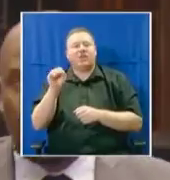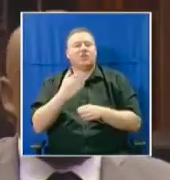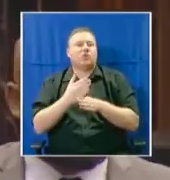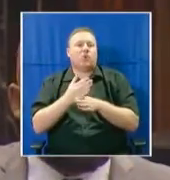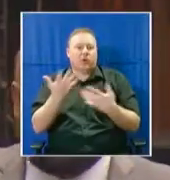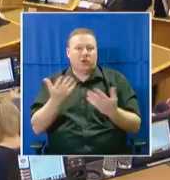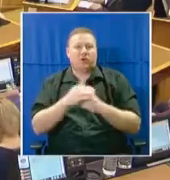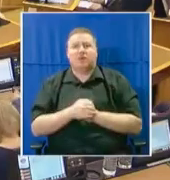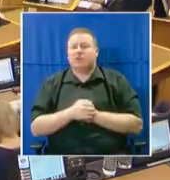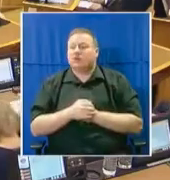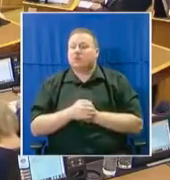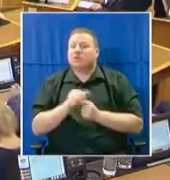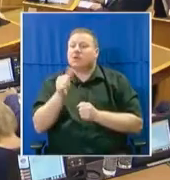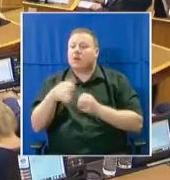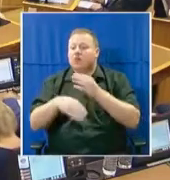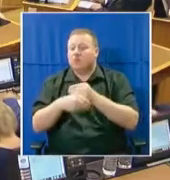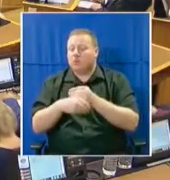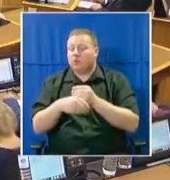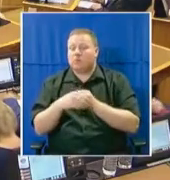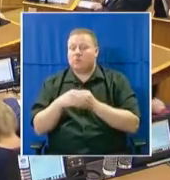The next follow-up question is to be asked by the Honourable Thring.